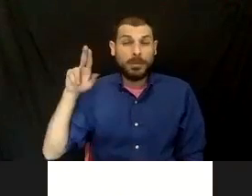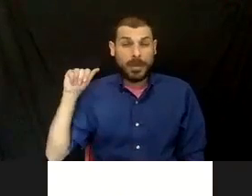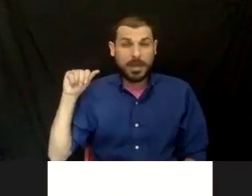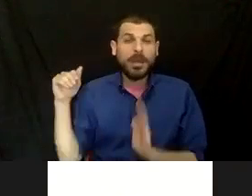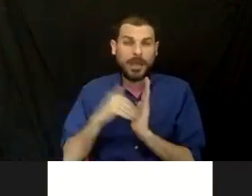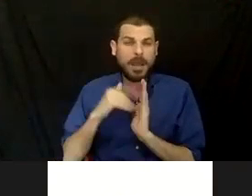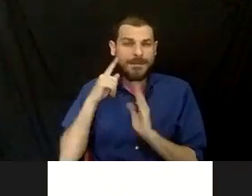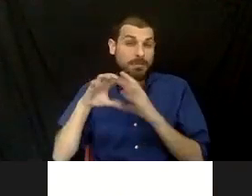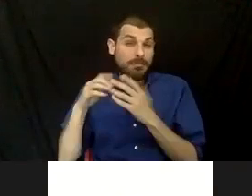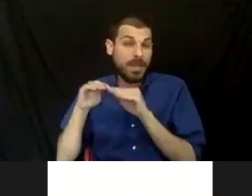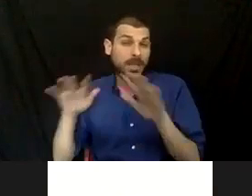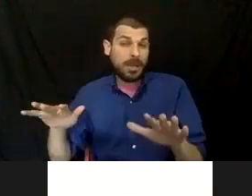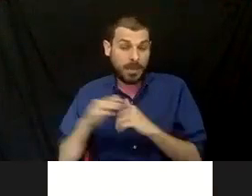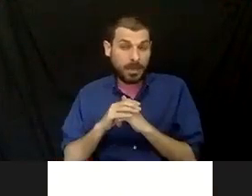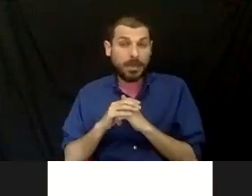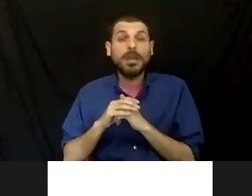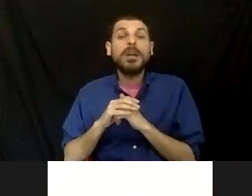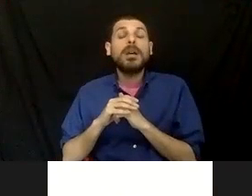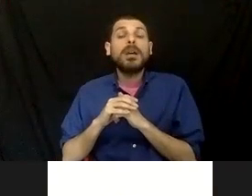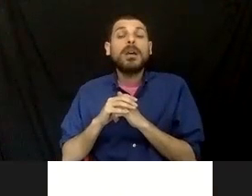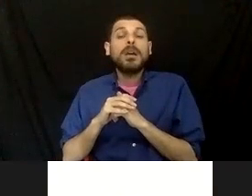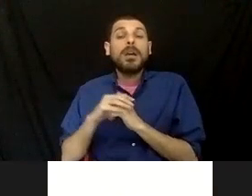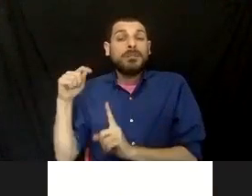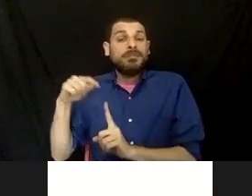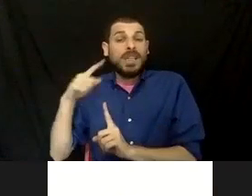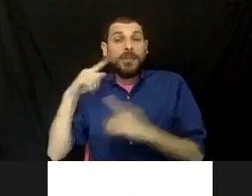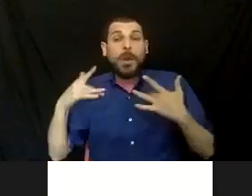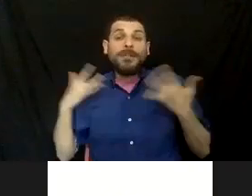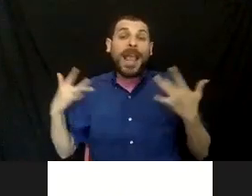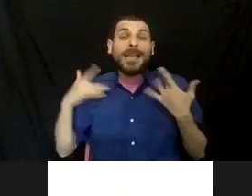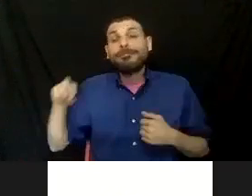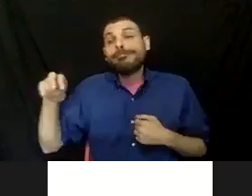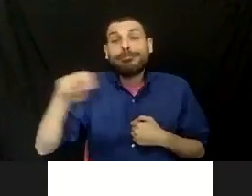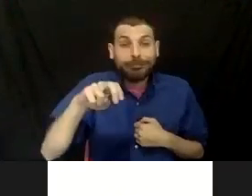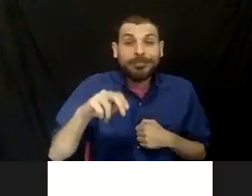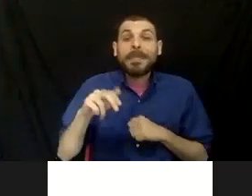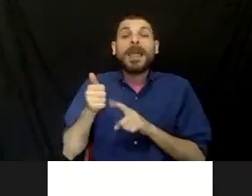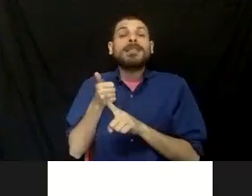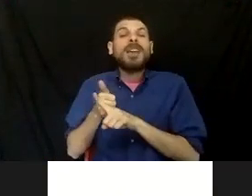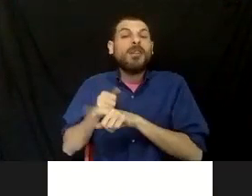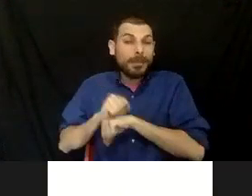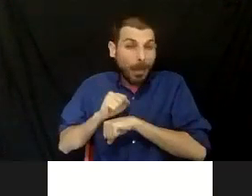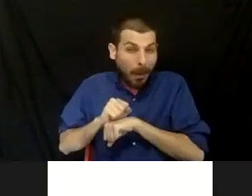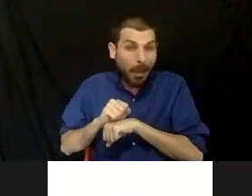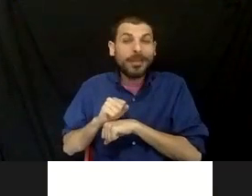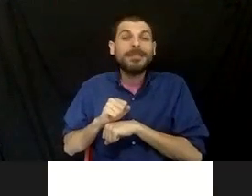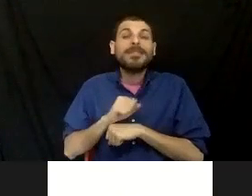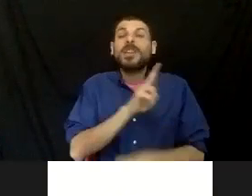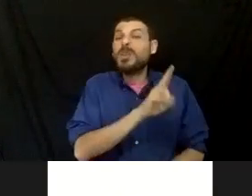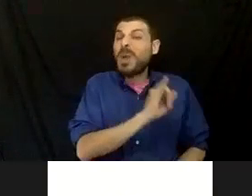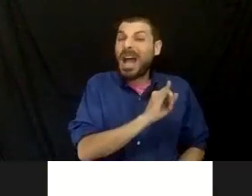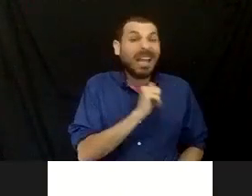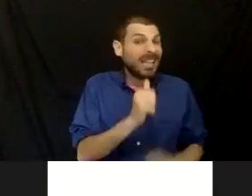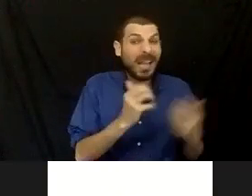benefit for gig workers and for people that don't otherwise qualify for regular UI. These benefits